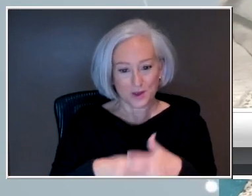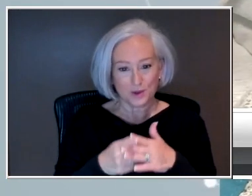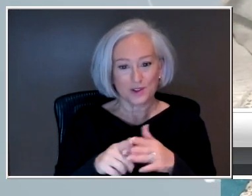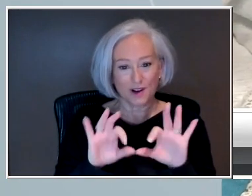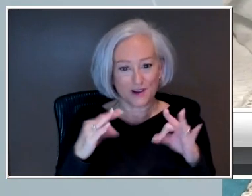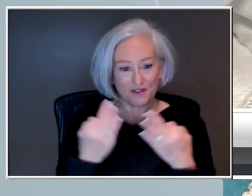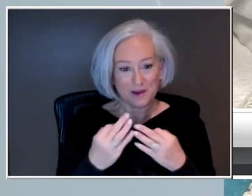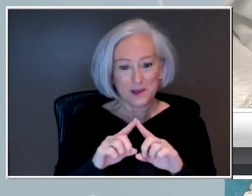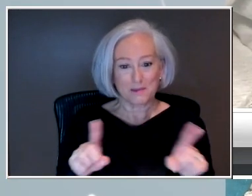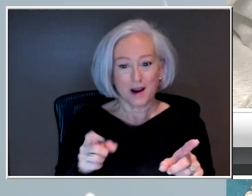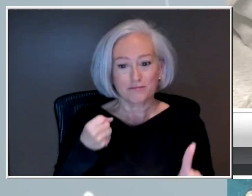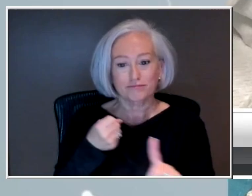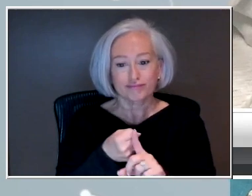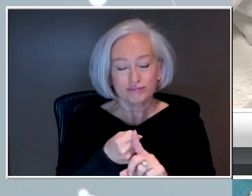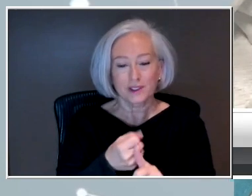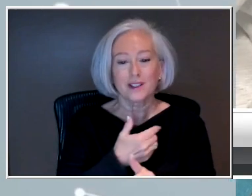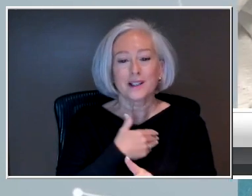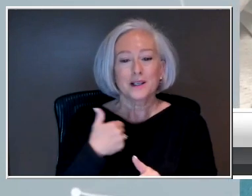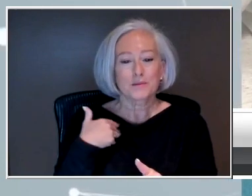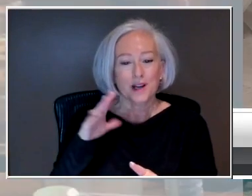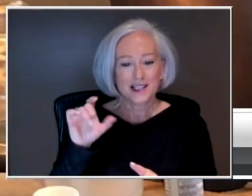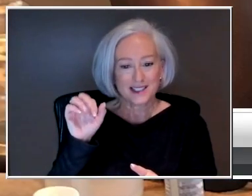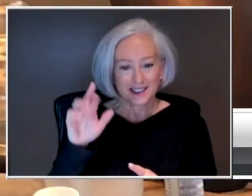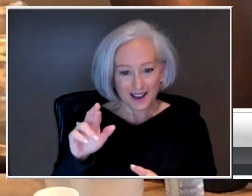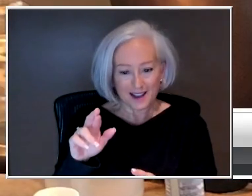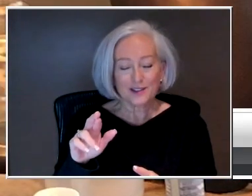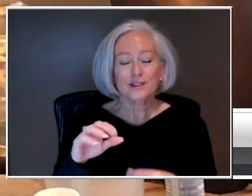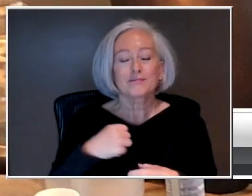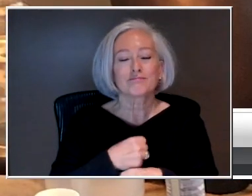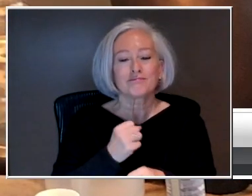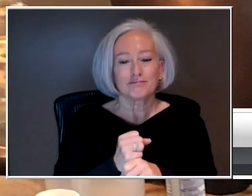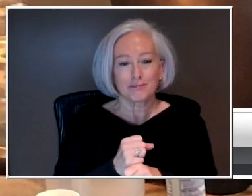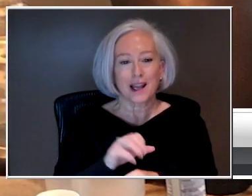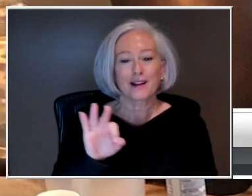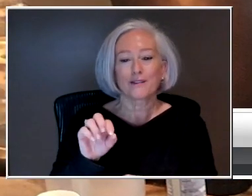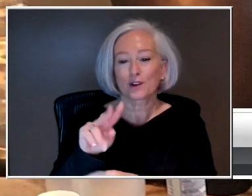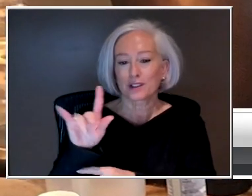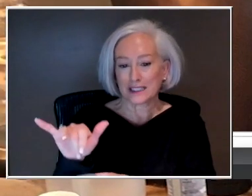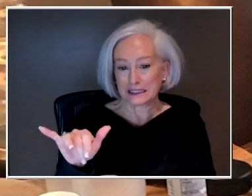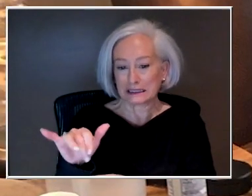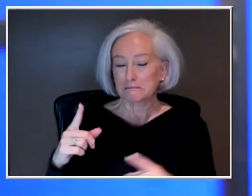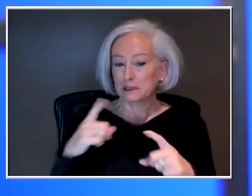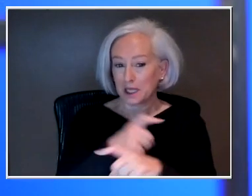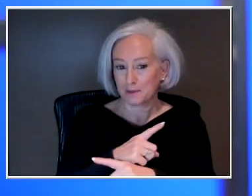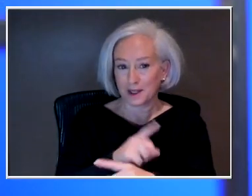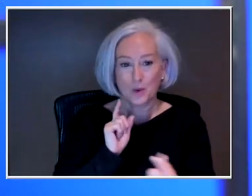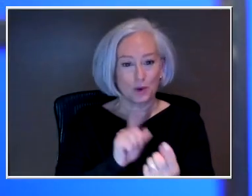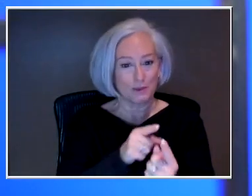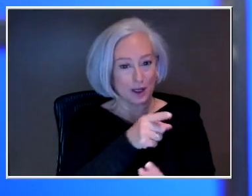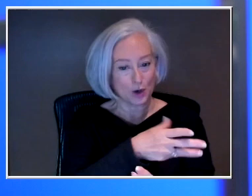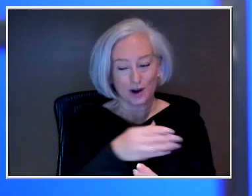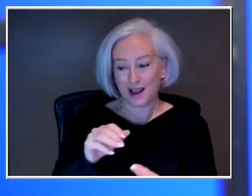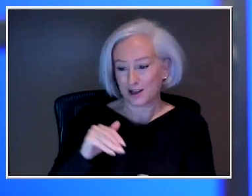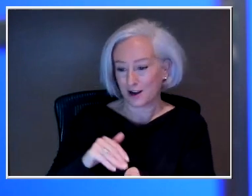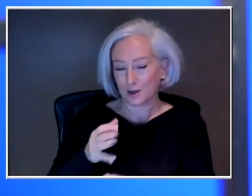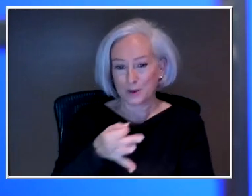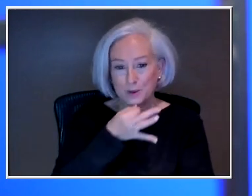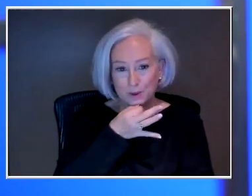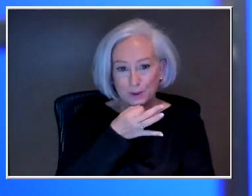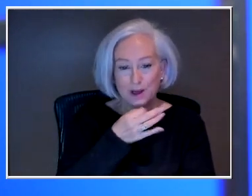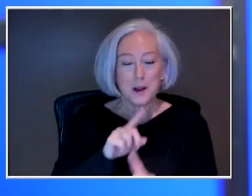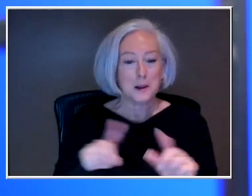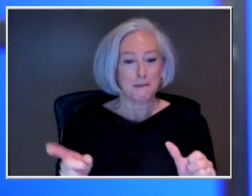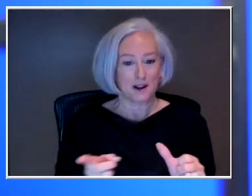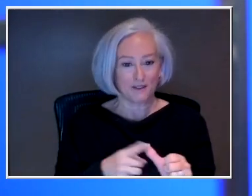breast cancer made fertility complicated. We'll meet her and her doctor here in just a few moments. But first, in today's morning rounds, we